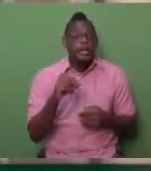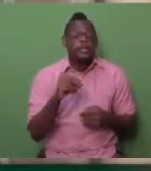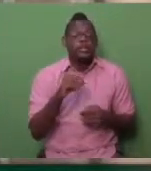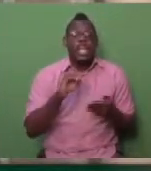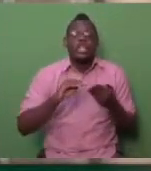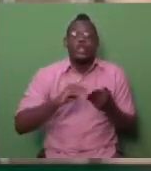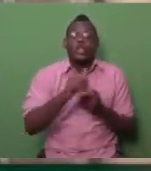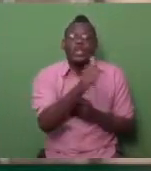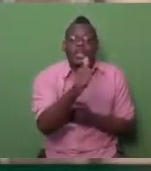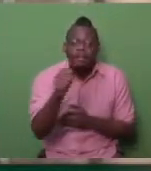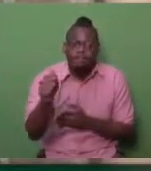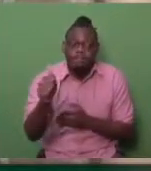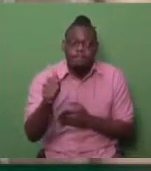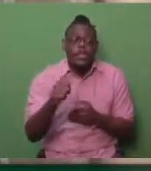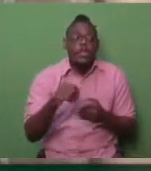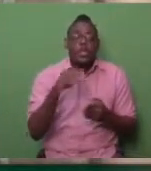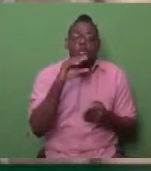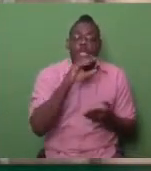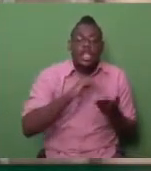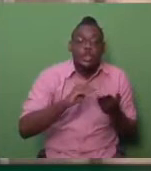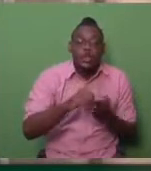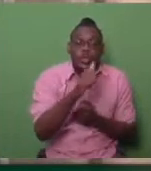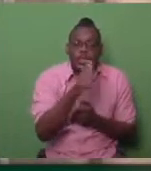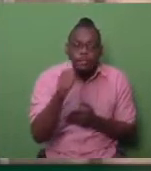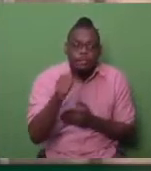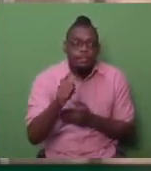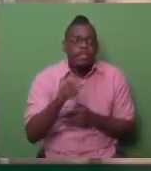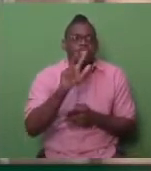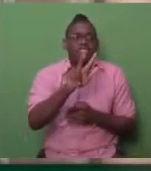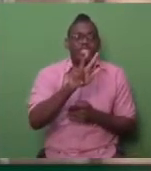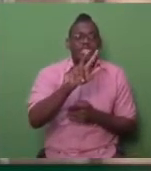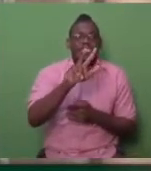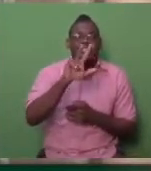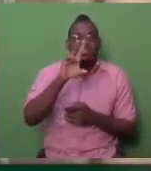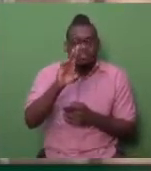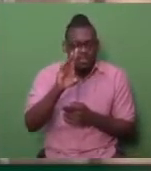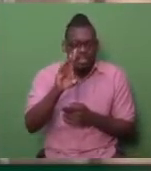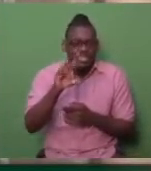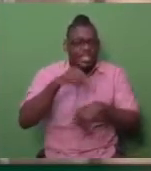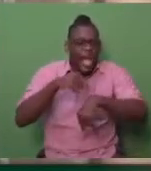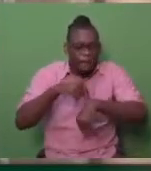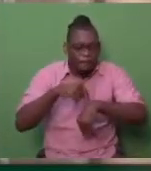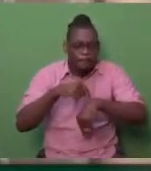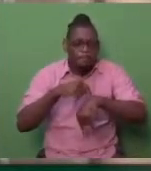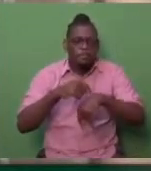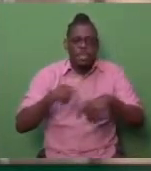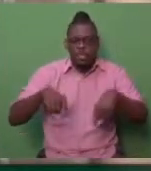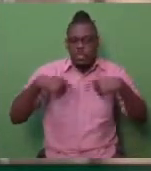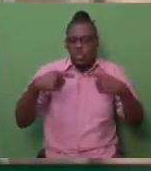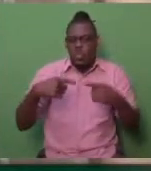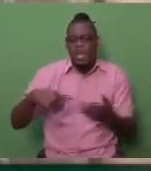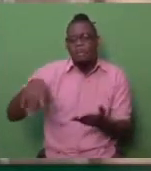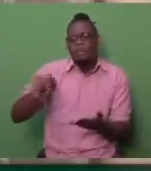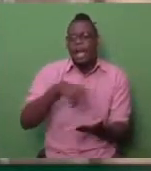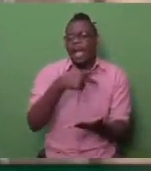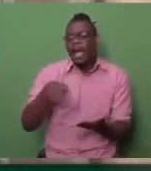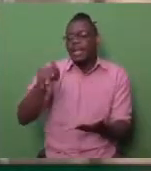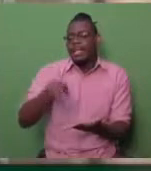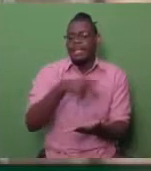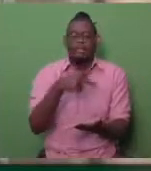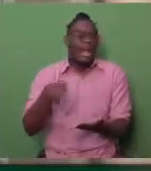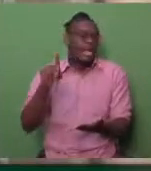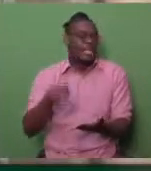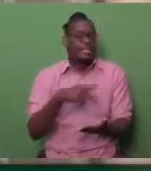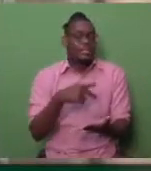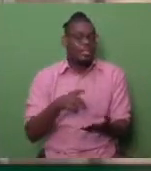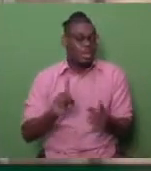he goes out, dancing left foot to right foot, laughing all the way to the bank. Dancing left foot, right foot, all the way to the